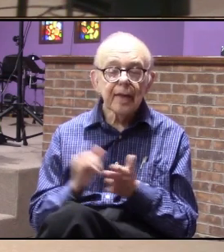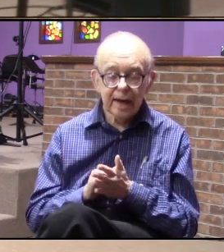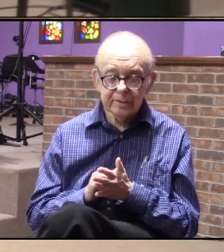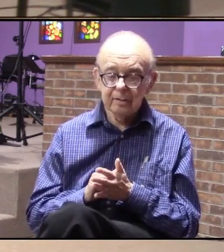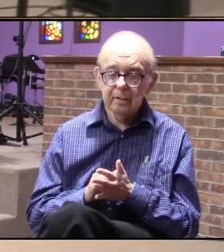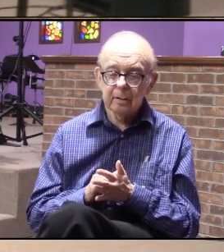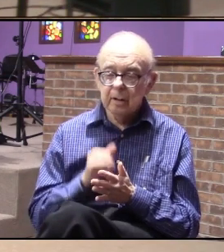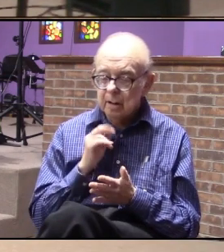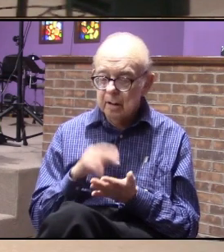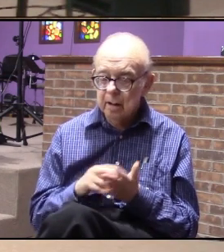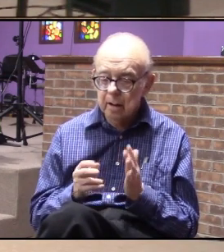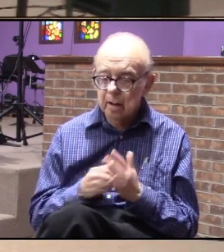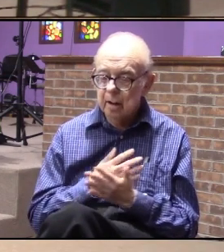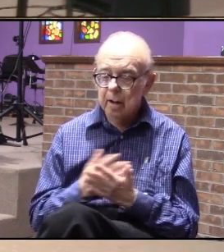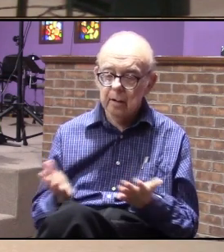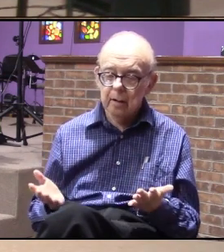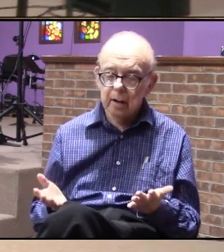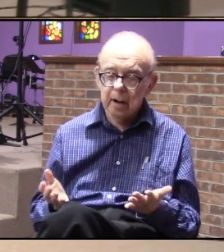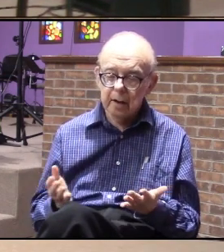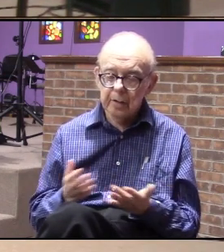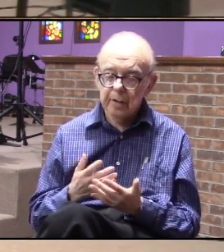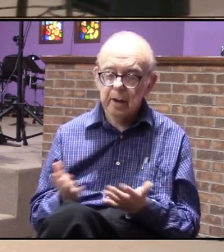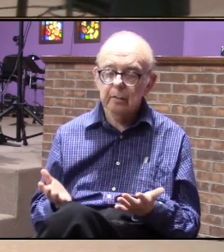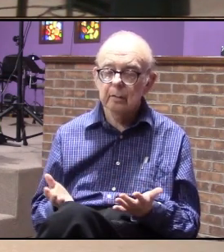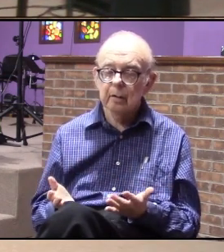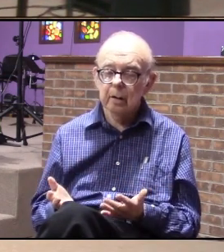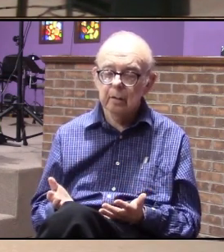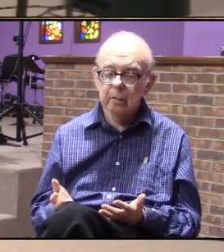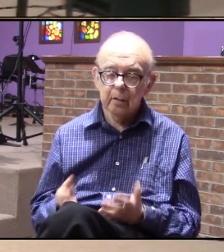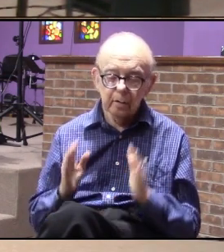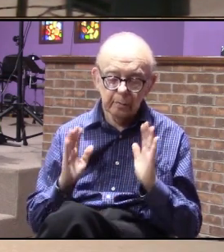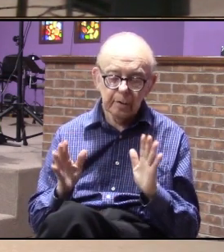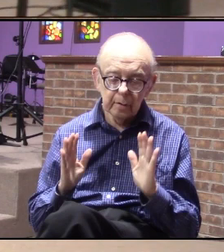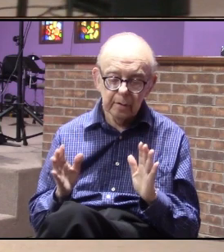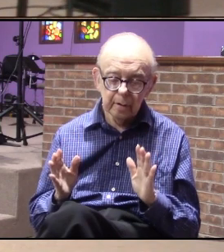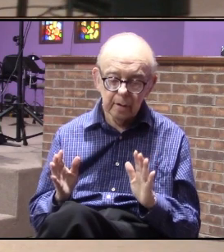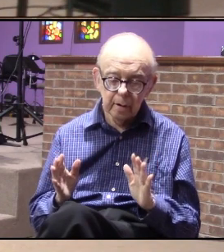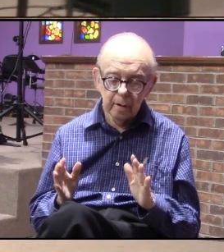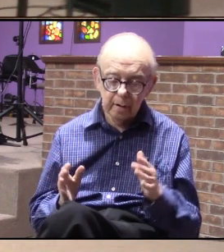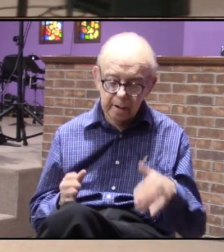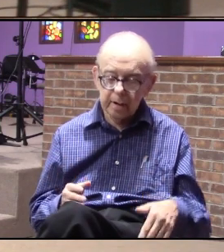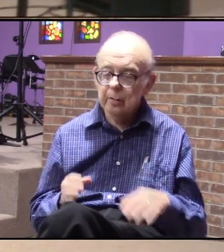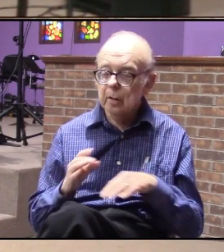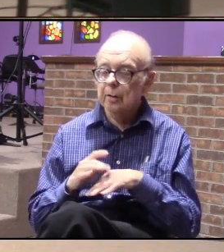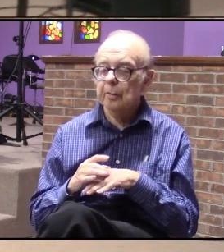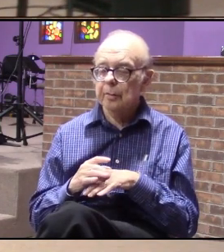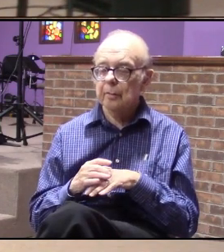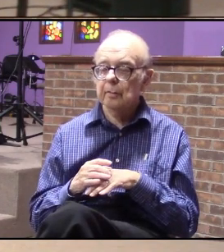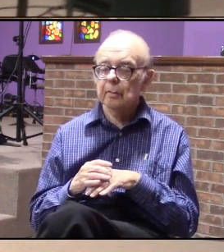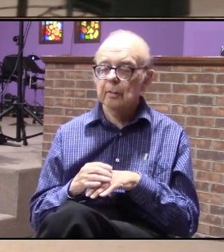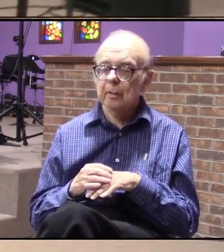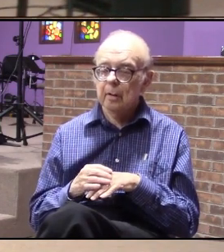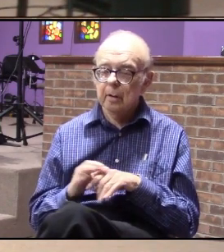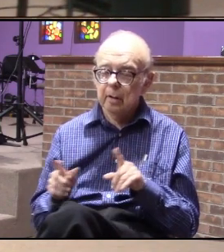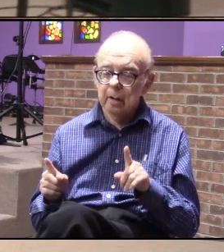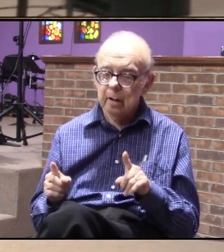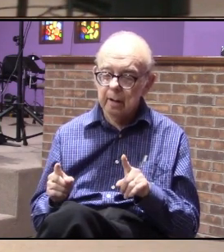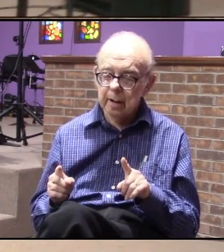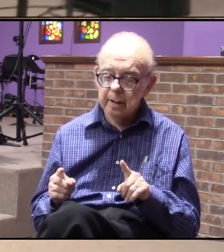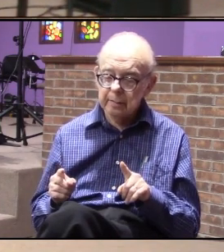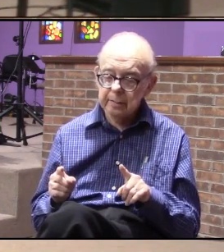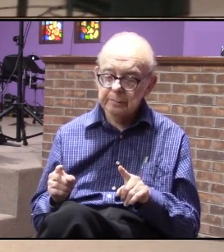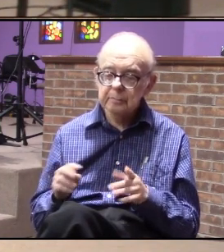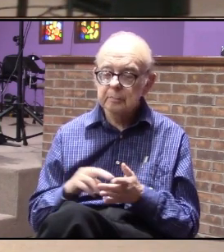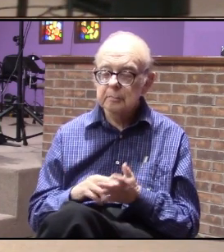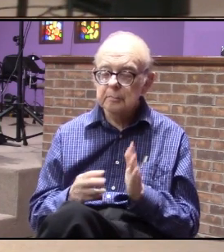It doesn't mean that everything's going to be great and wonderful down here on this earth. But it does